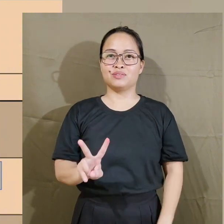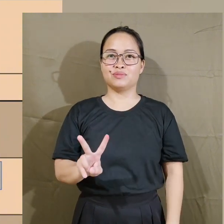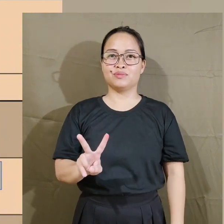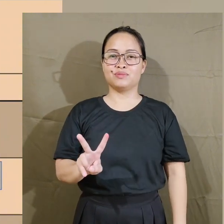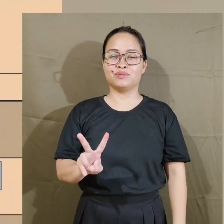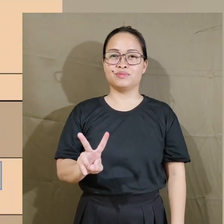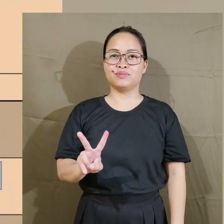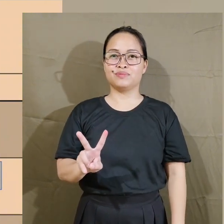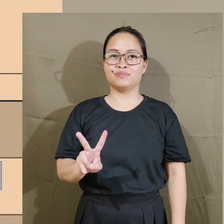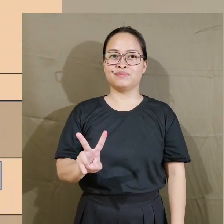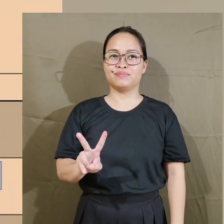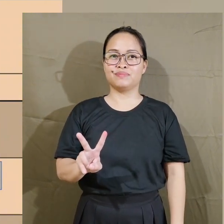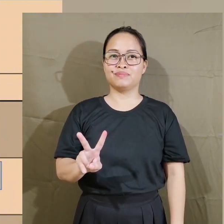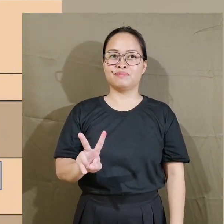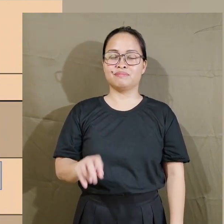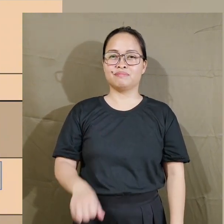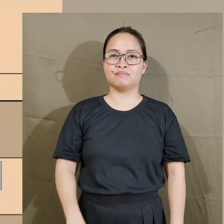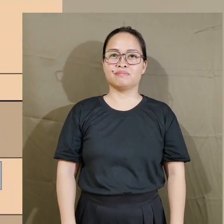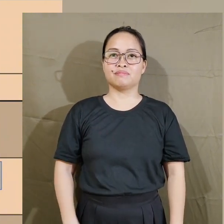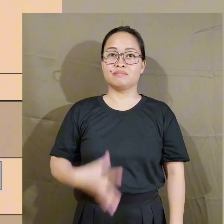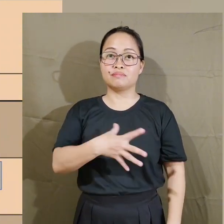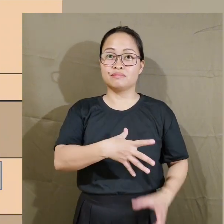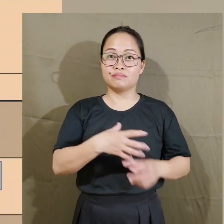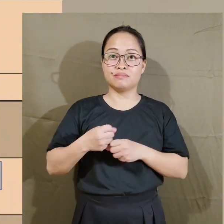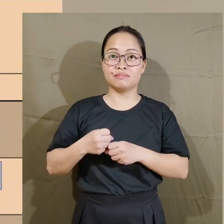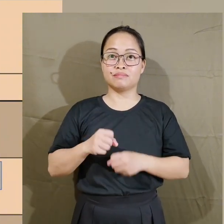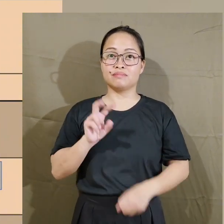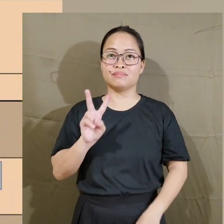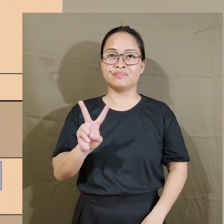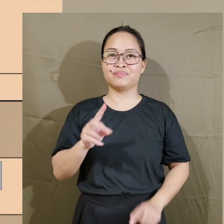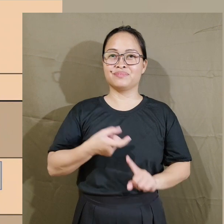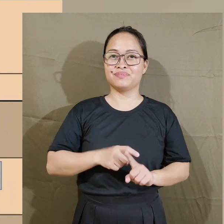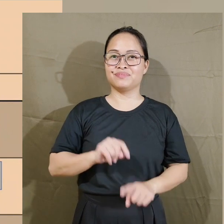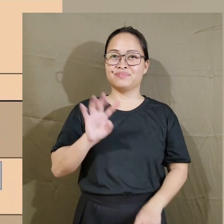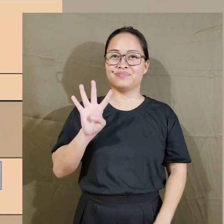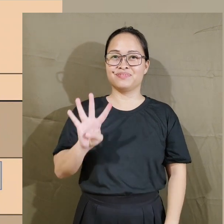2, let's take away 2 from 4.